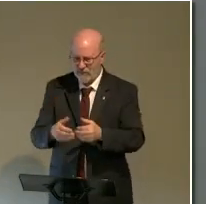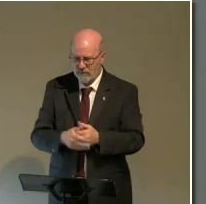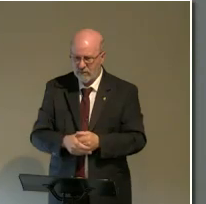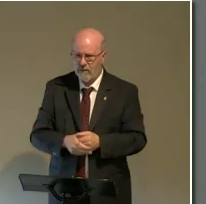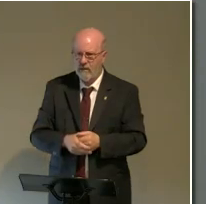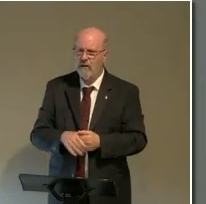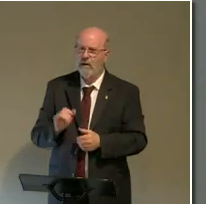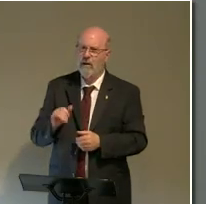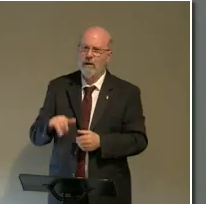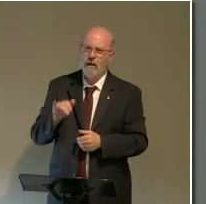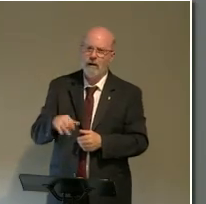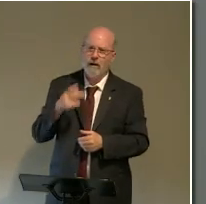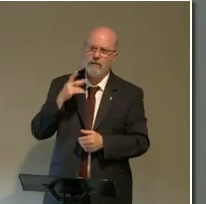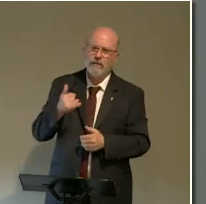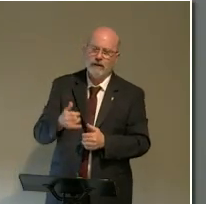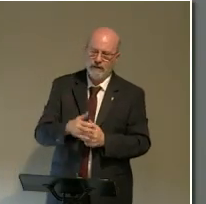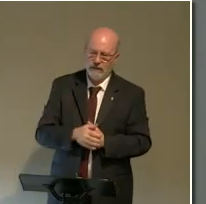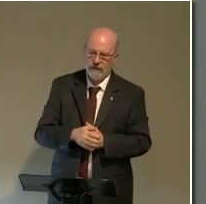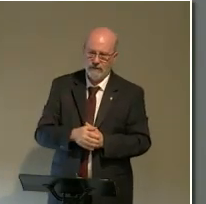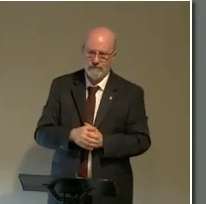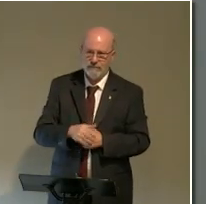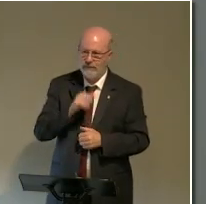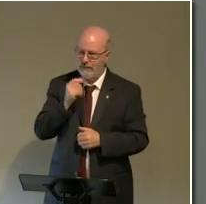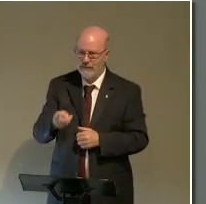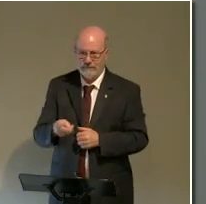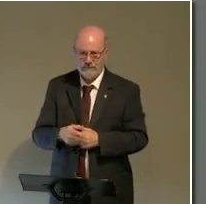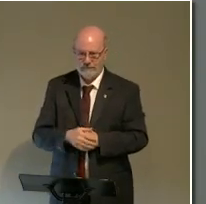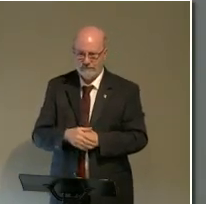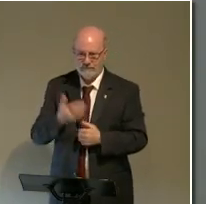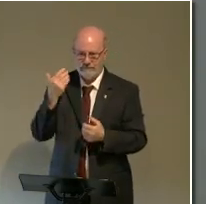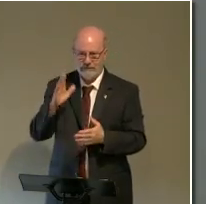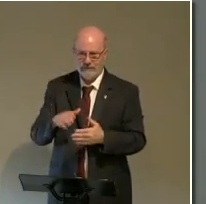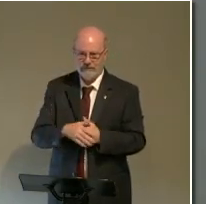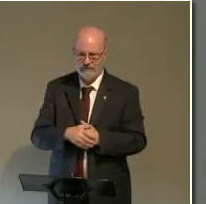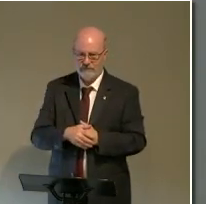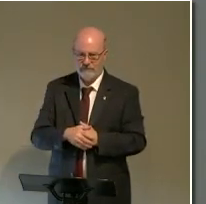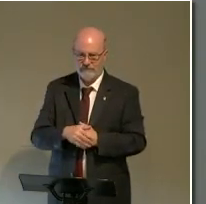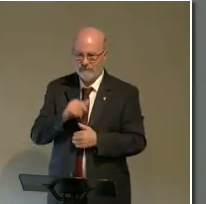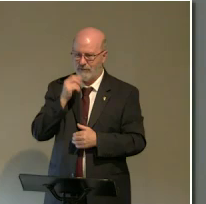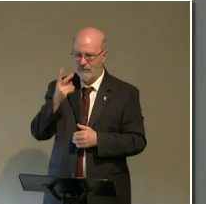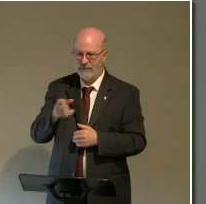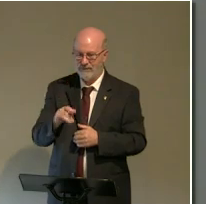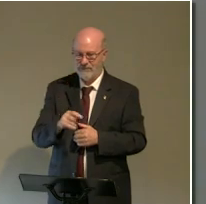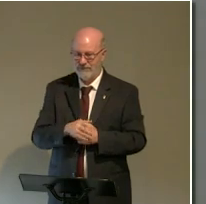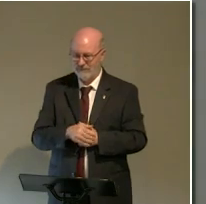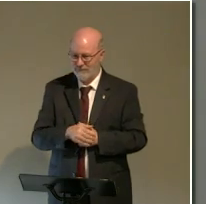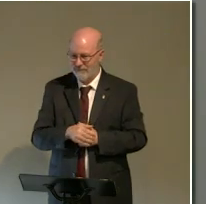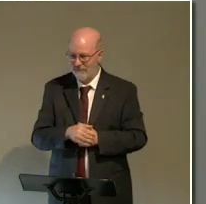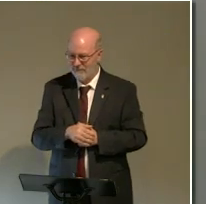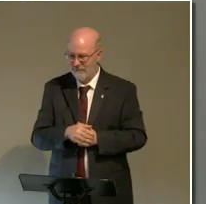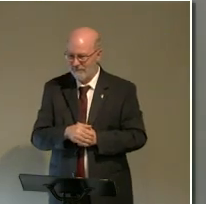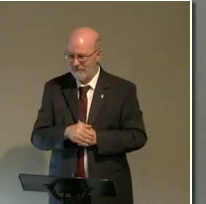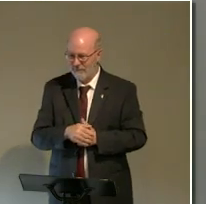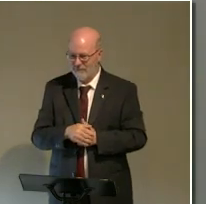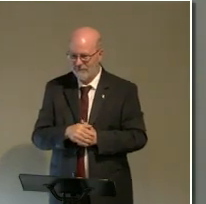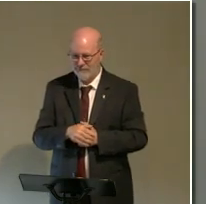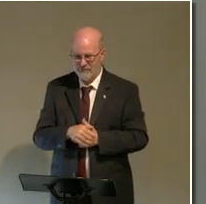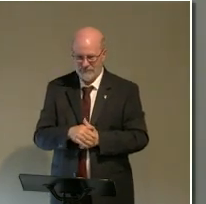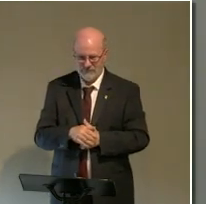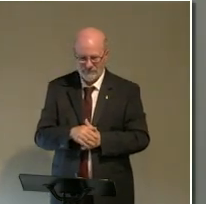oh, yeah, I seen it. Yeah, I know. No, I didn't. I didn't see it. I don't know. I just don't see it, okay?